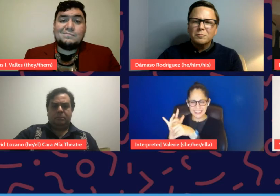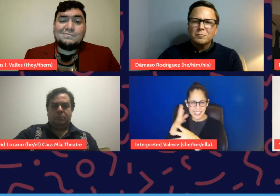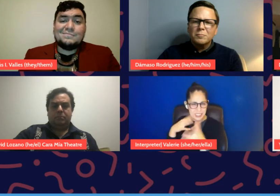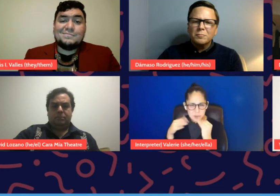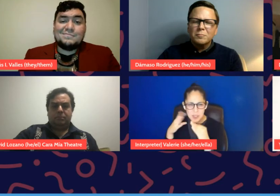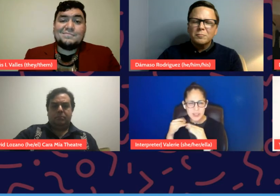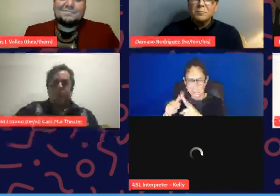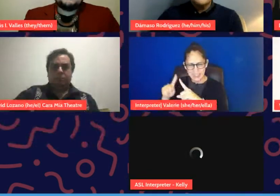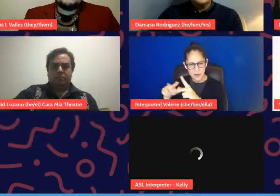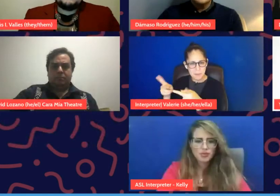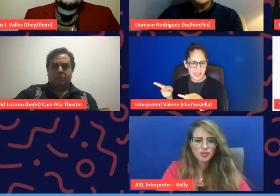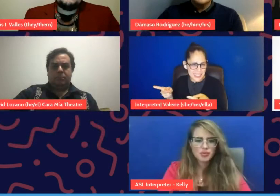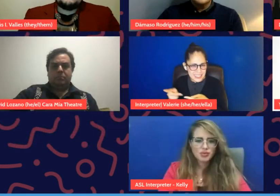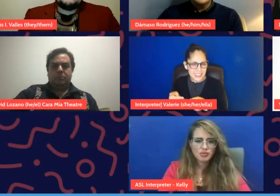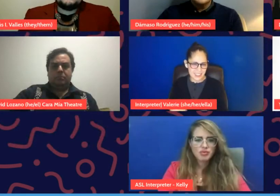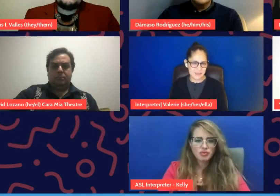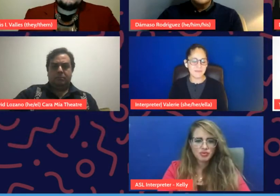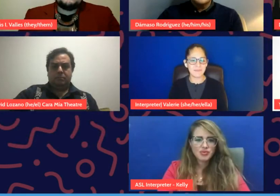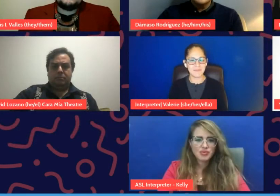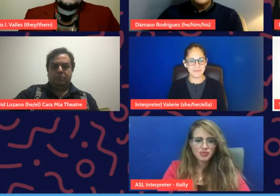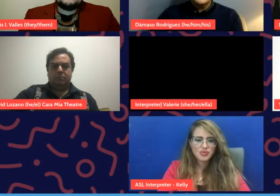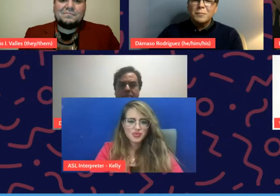someplace else.